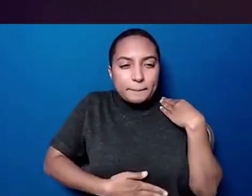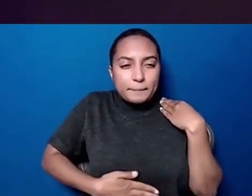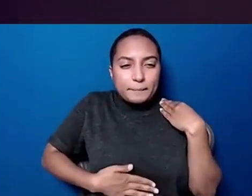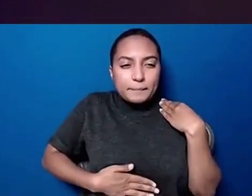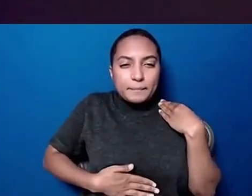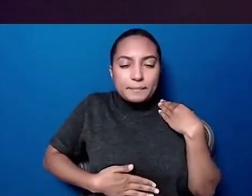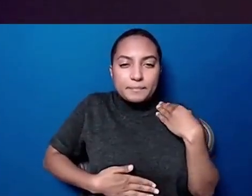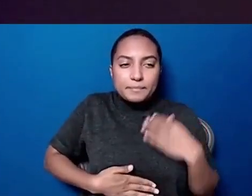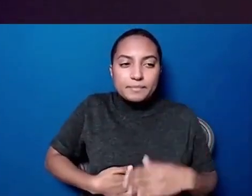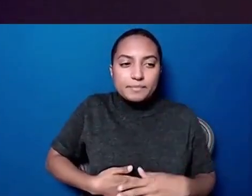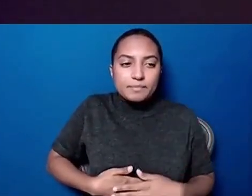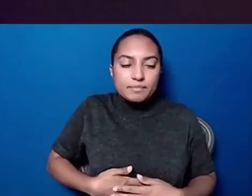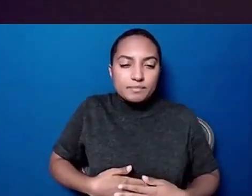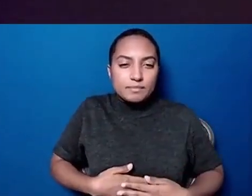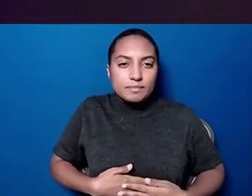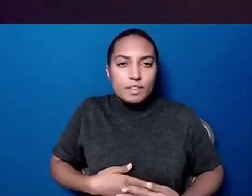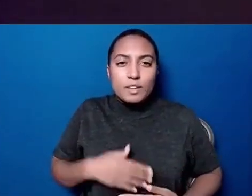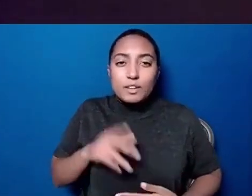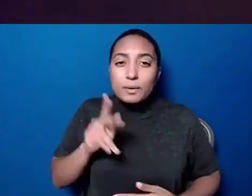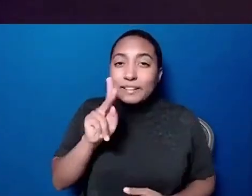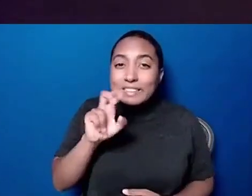resting on your knees.